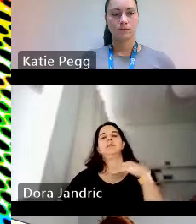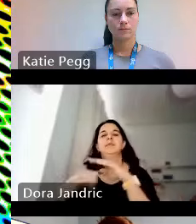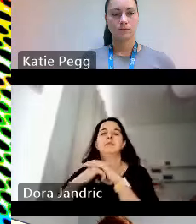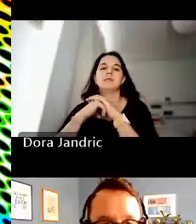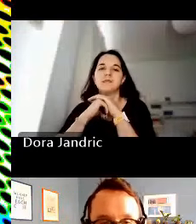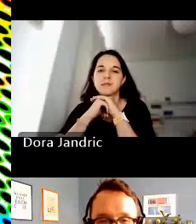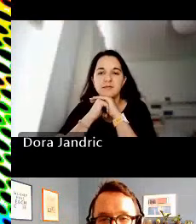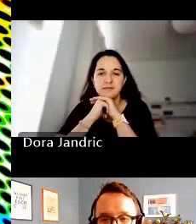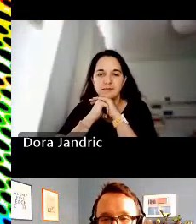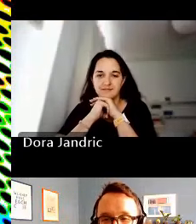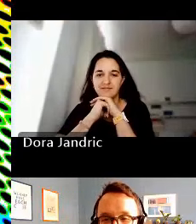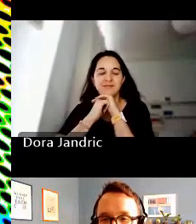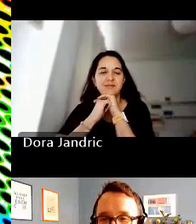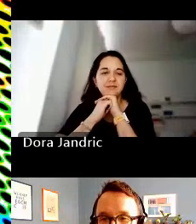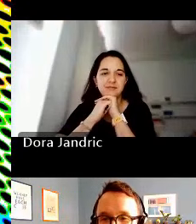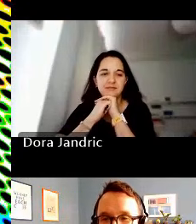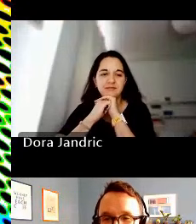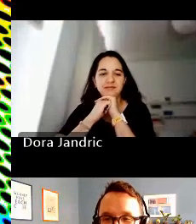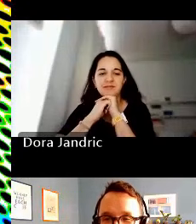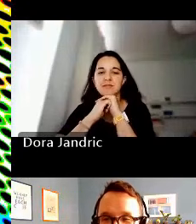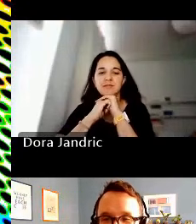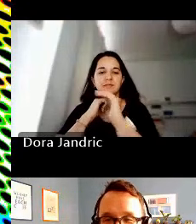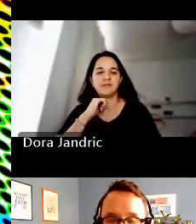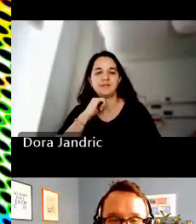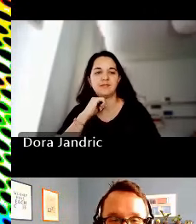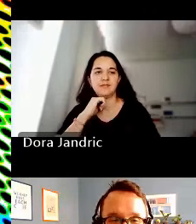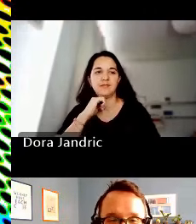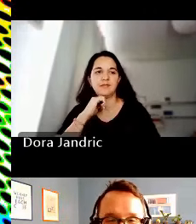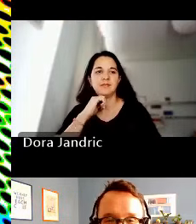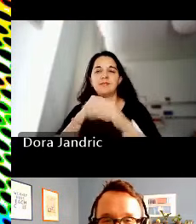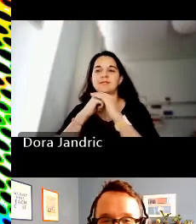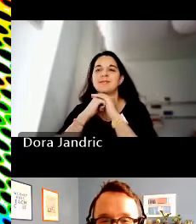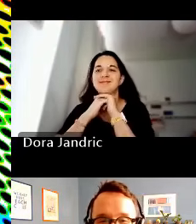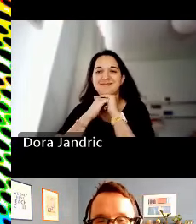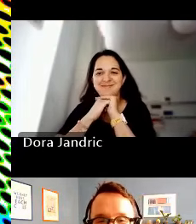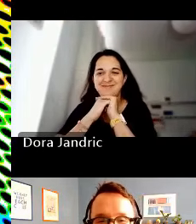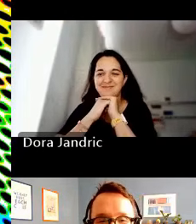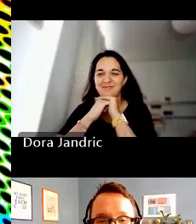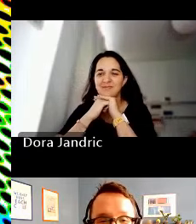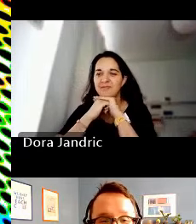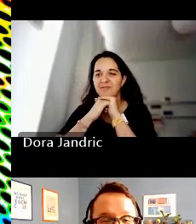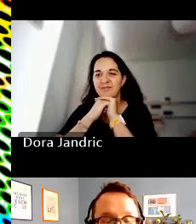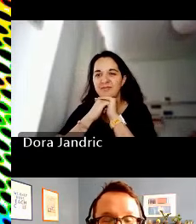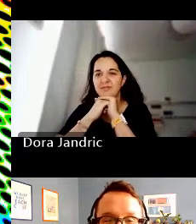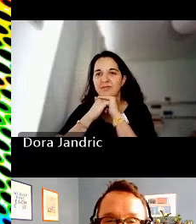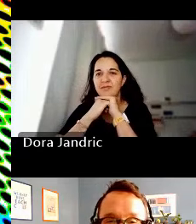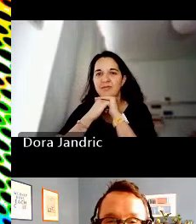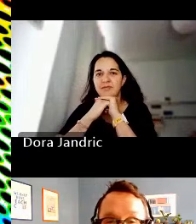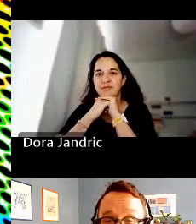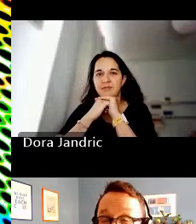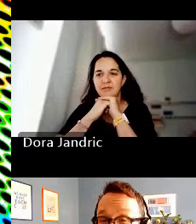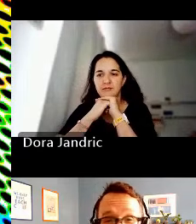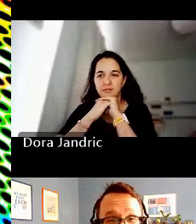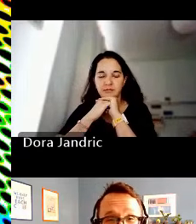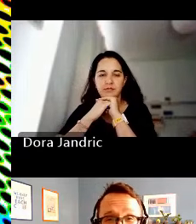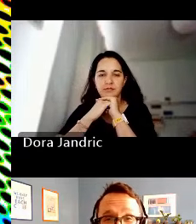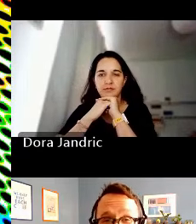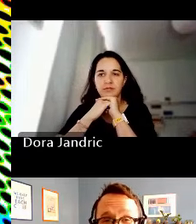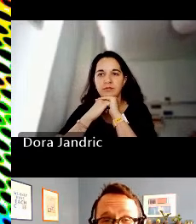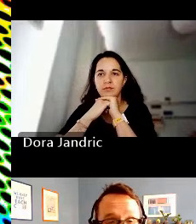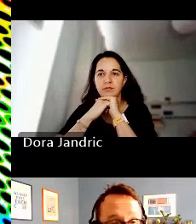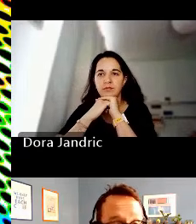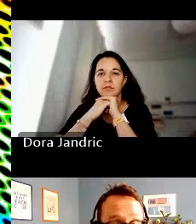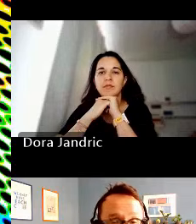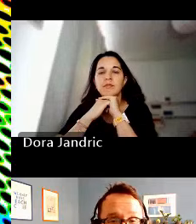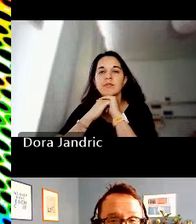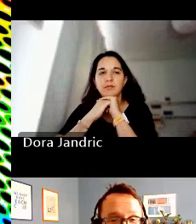lovely jazzy rainbow slide with no speaking notes. Fantastic. Well, thank you so much for the invite to come and